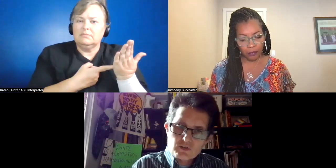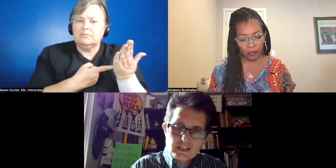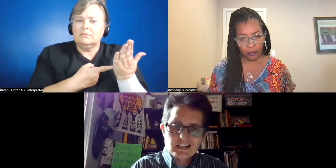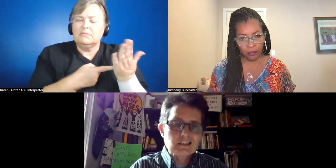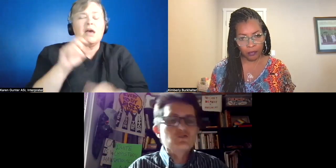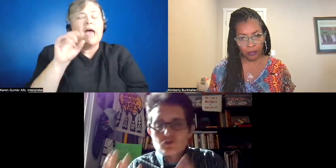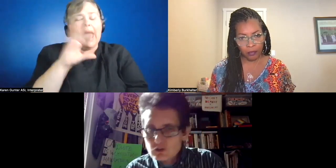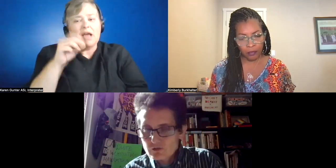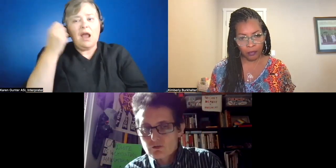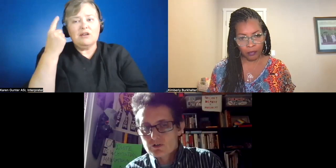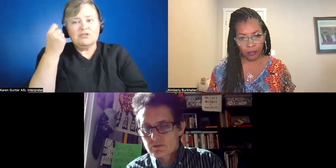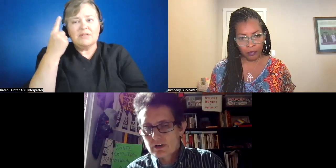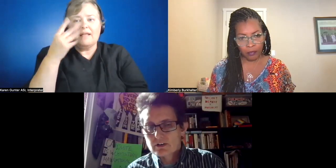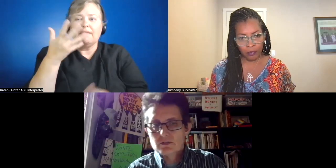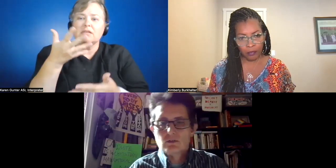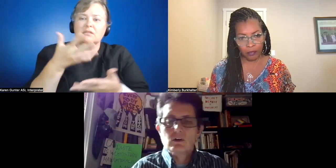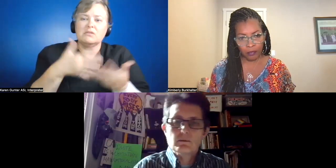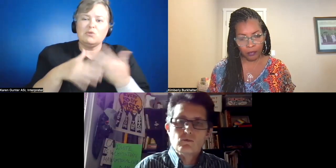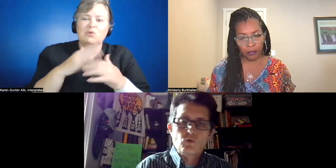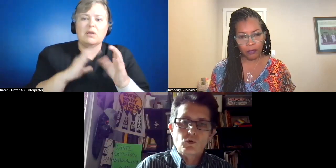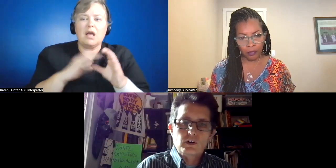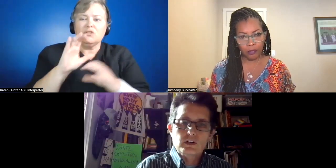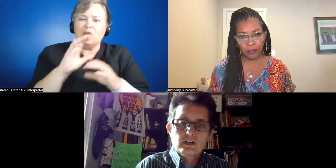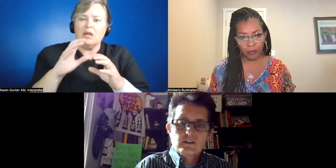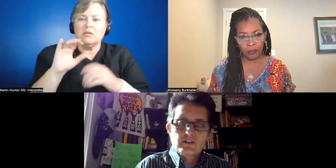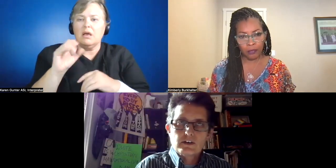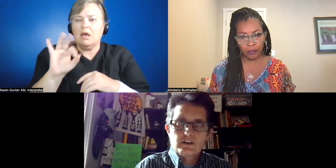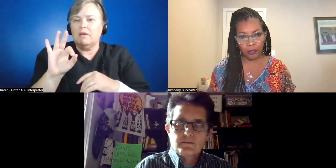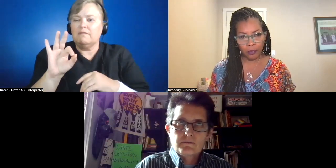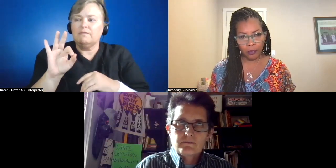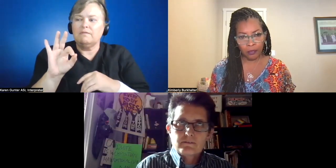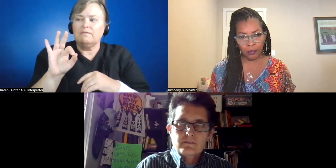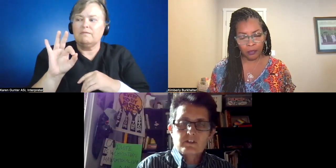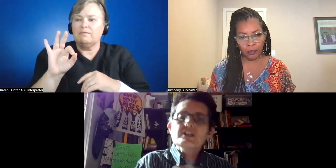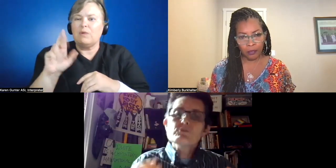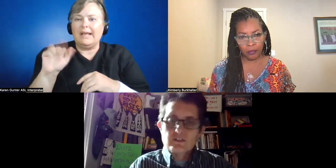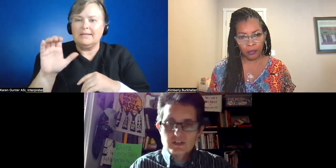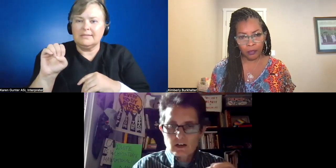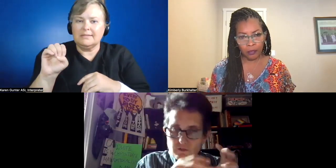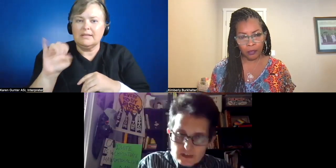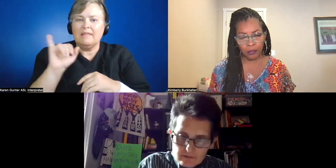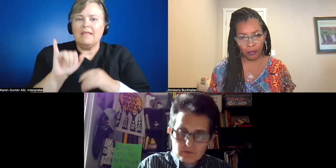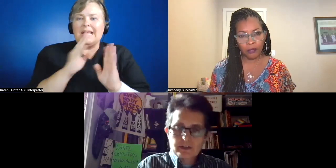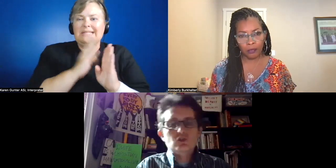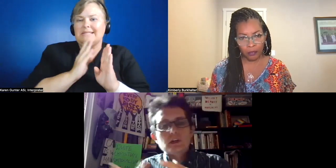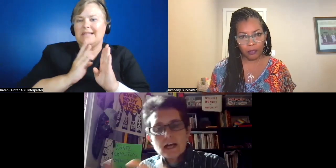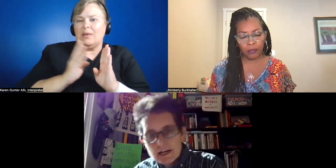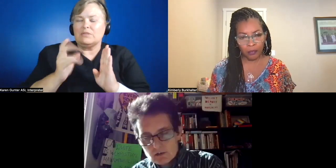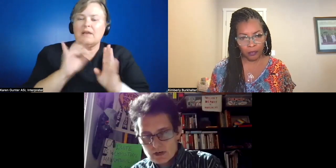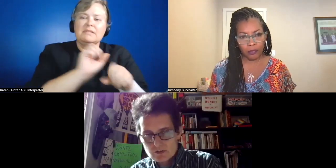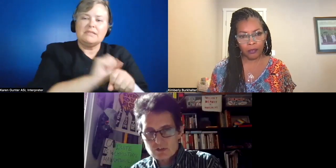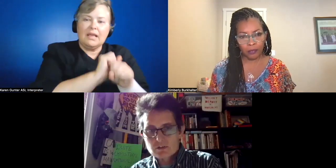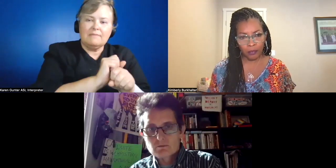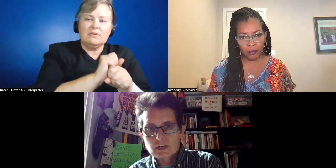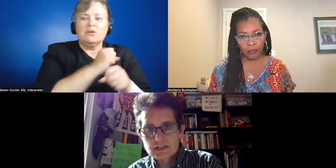is understanding the social construction of race, or the sequencing of slavery